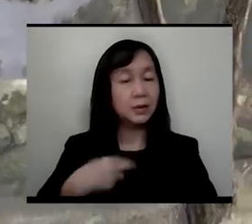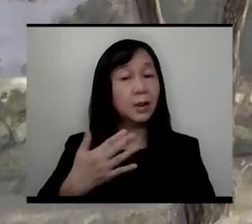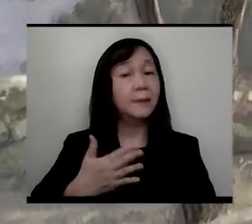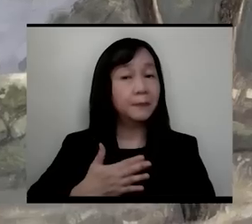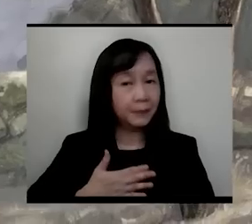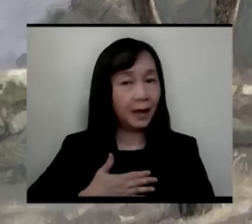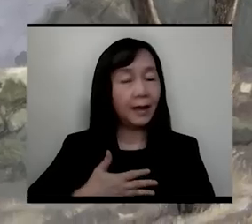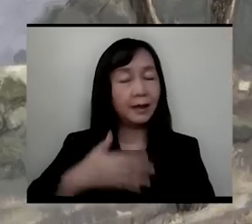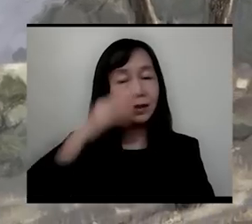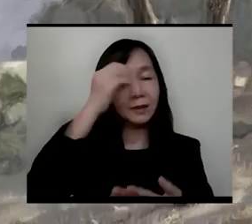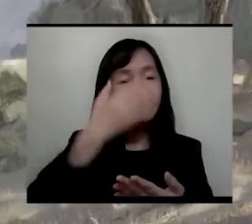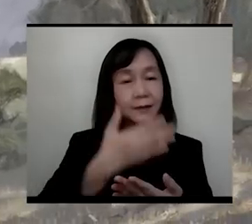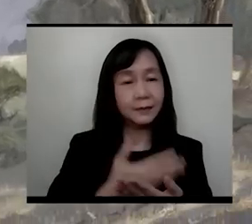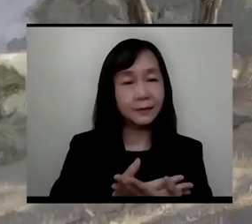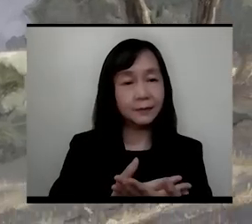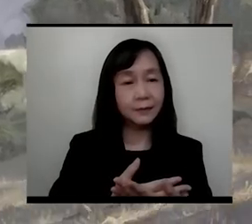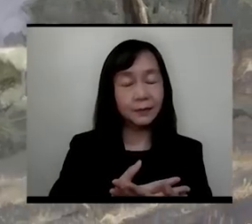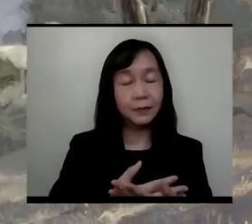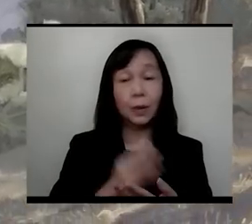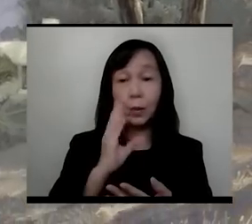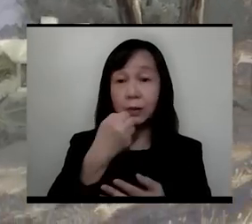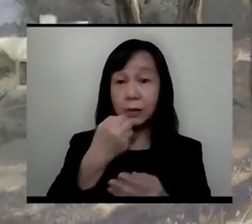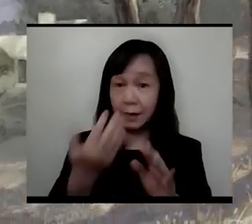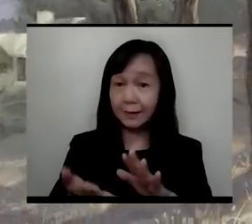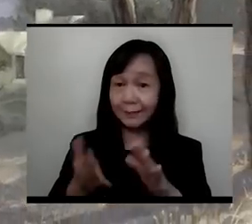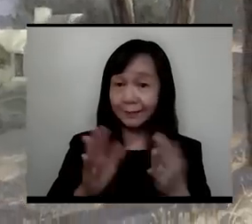Who was dead Is alive